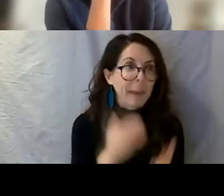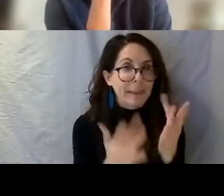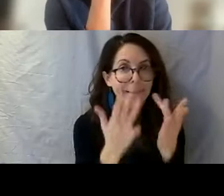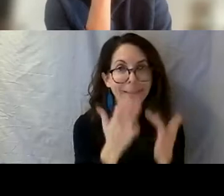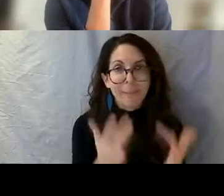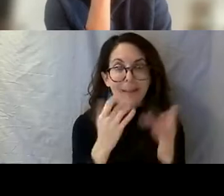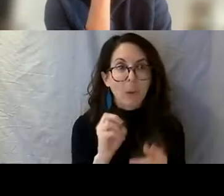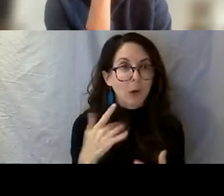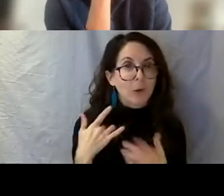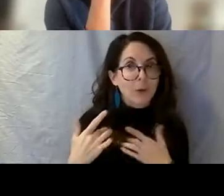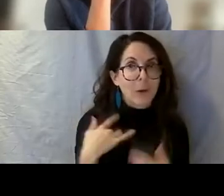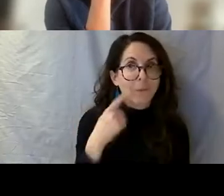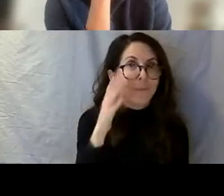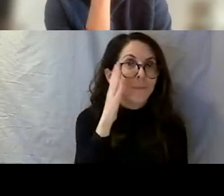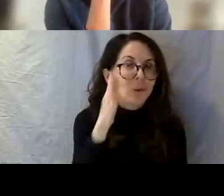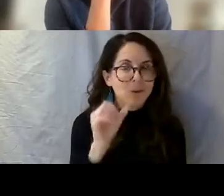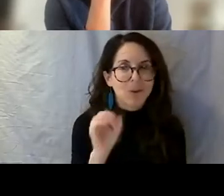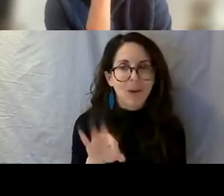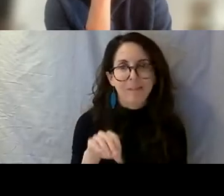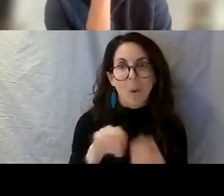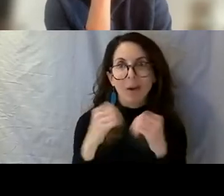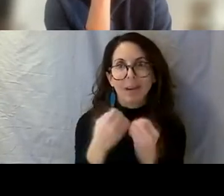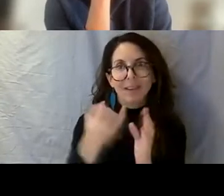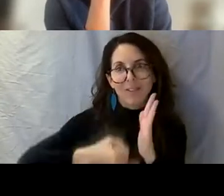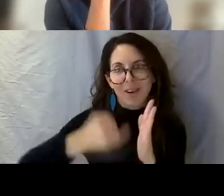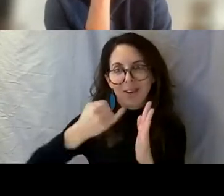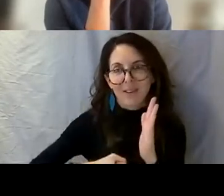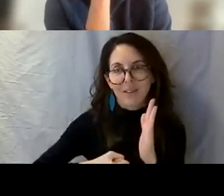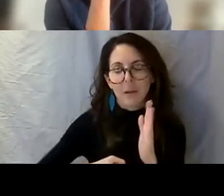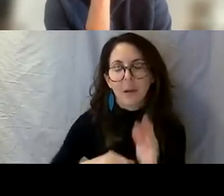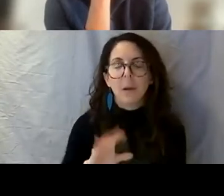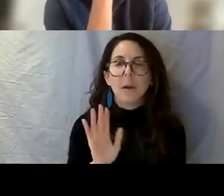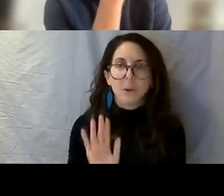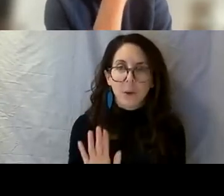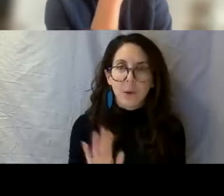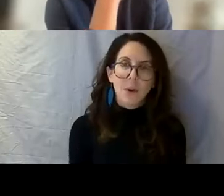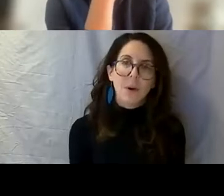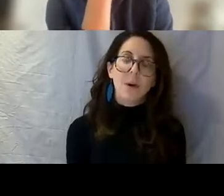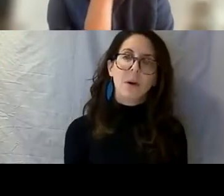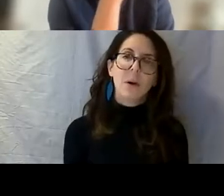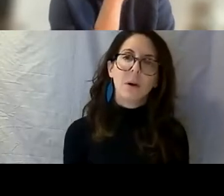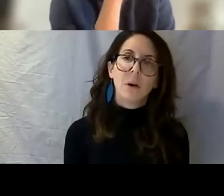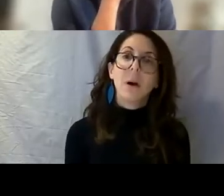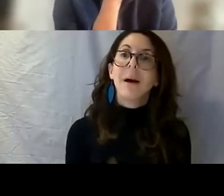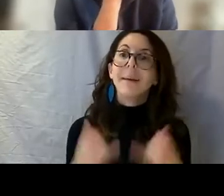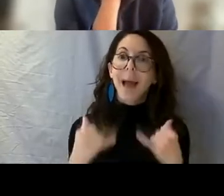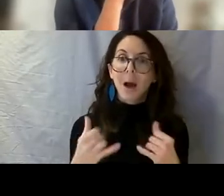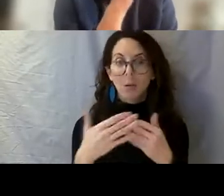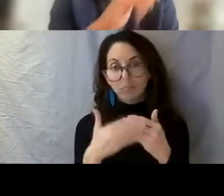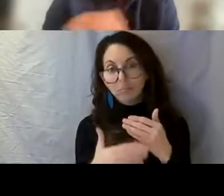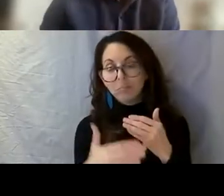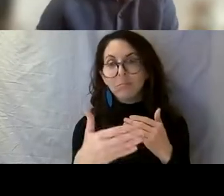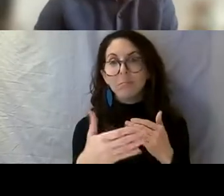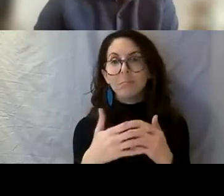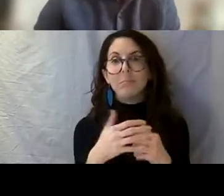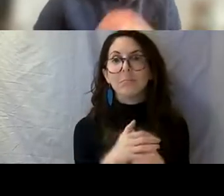concern about the future of the arts. And I think that we're entering an era where those things are